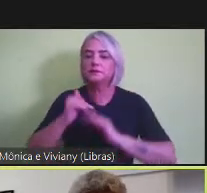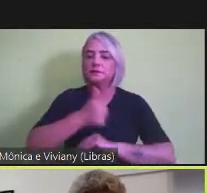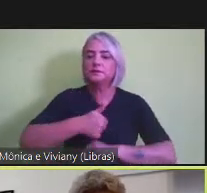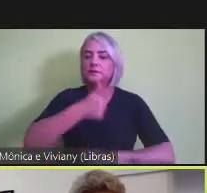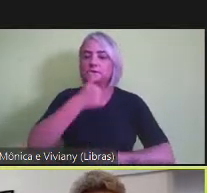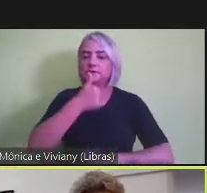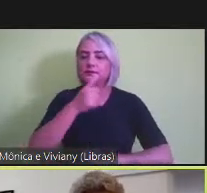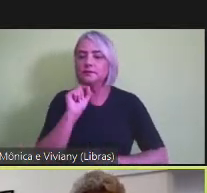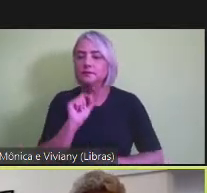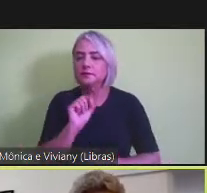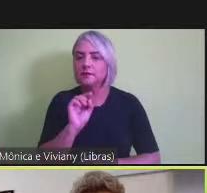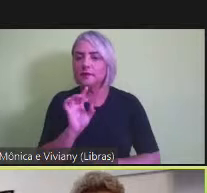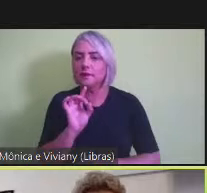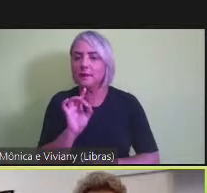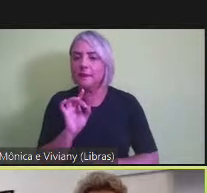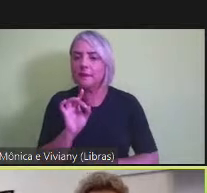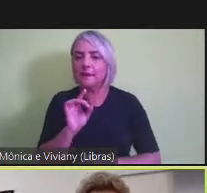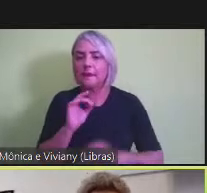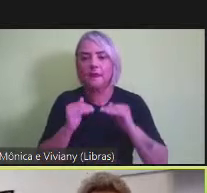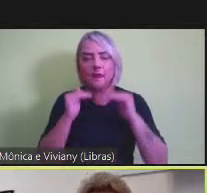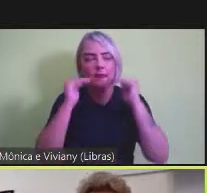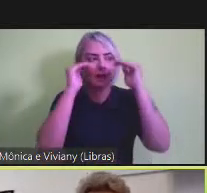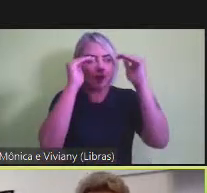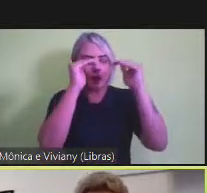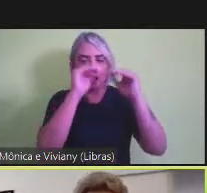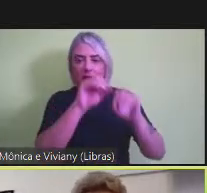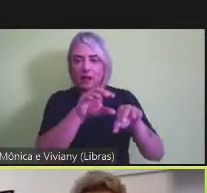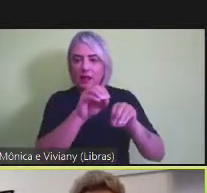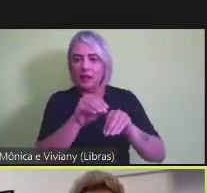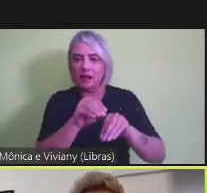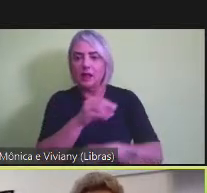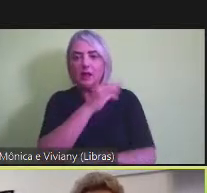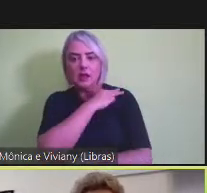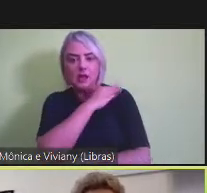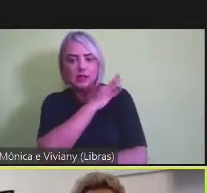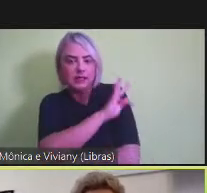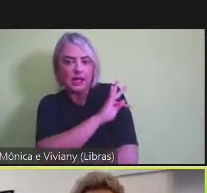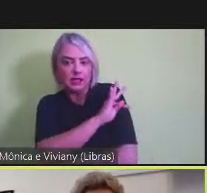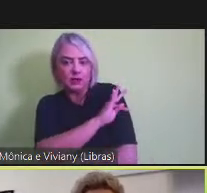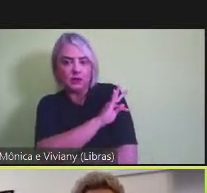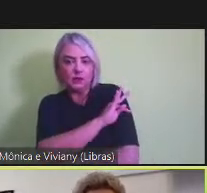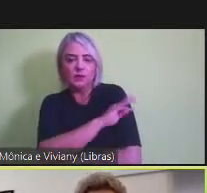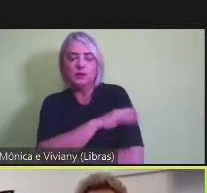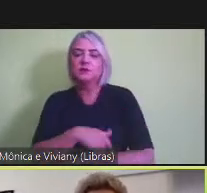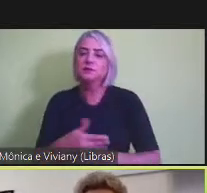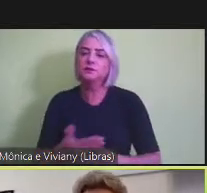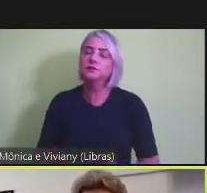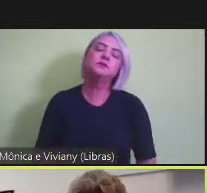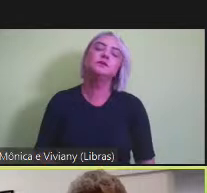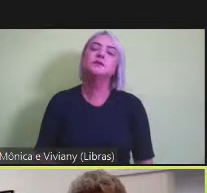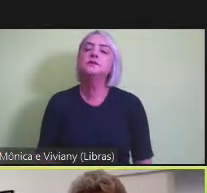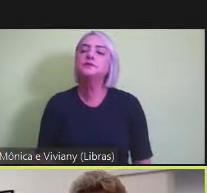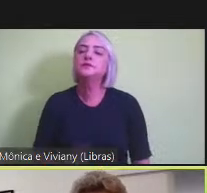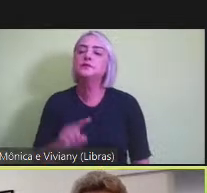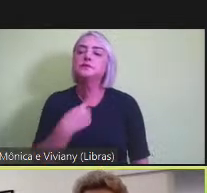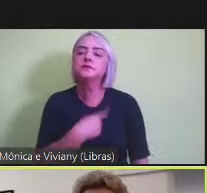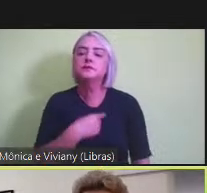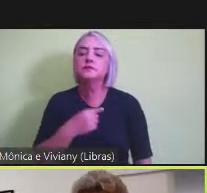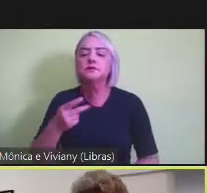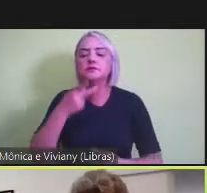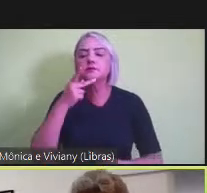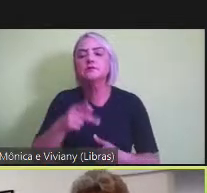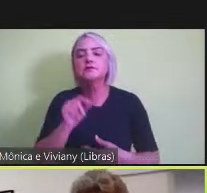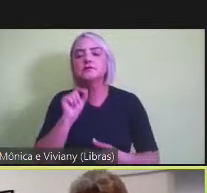So from the health professionals, and not only for a graduate level, technical level, undergraduate level,